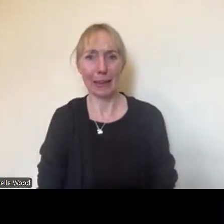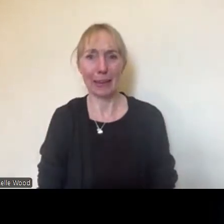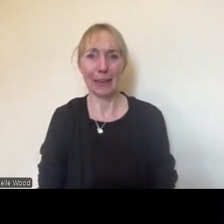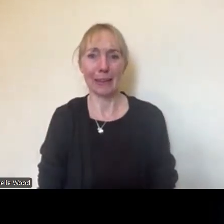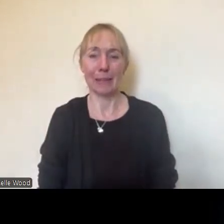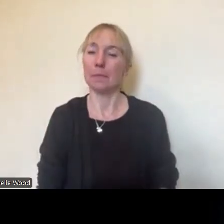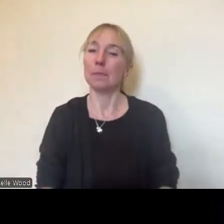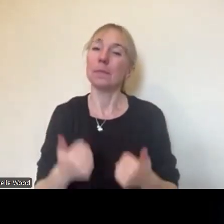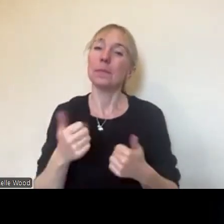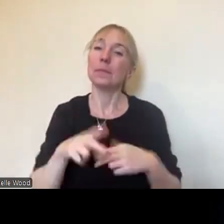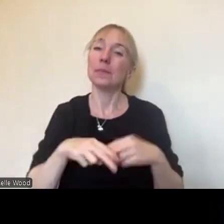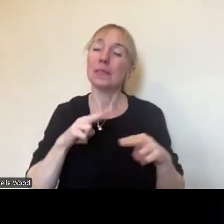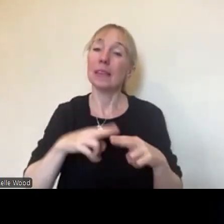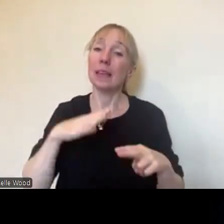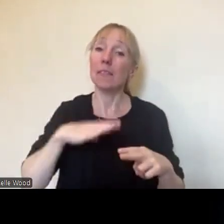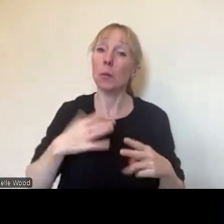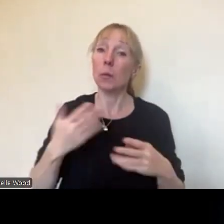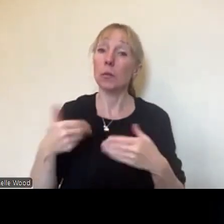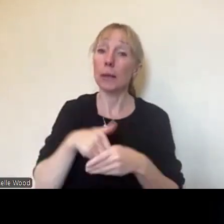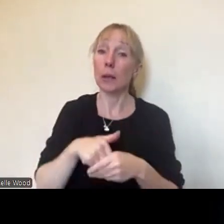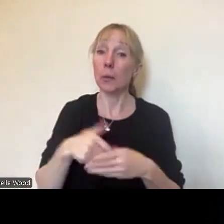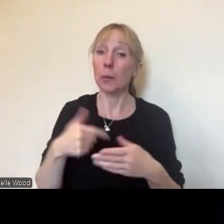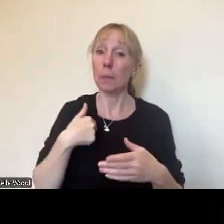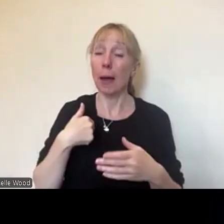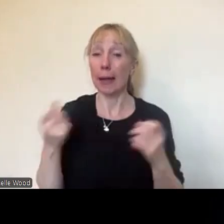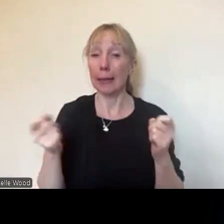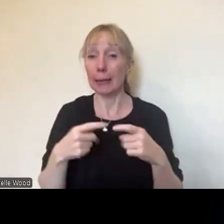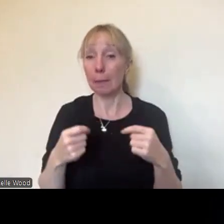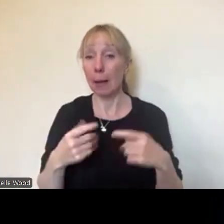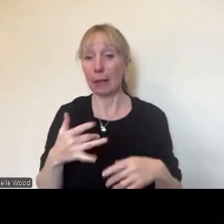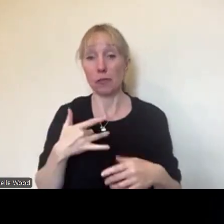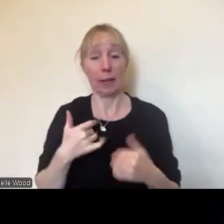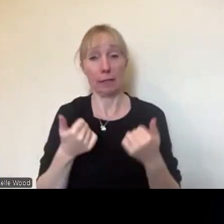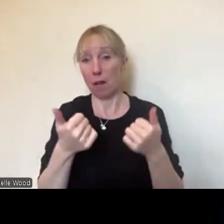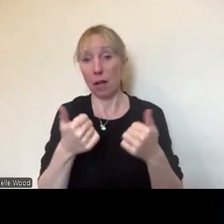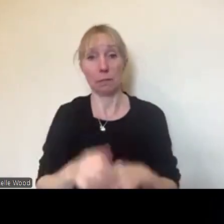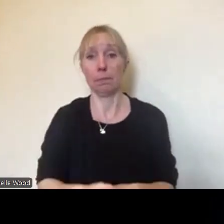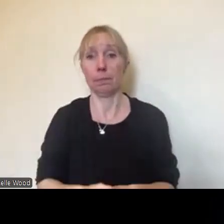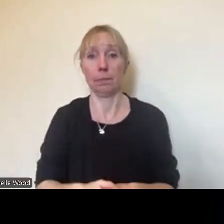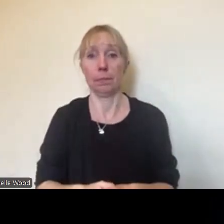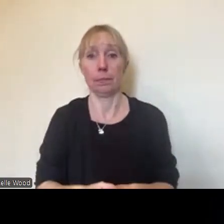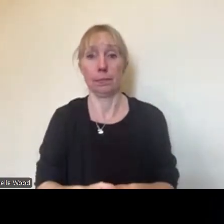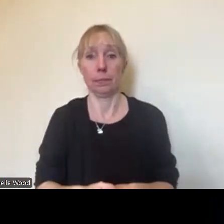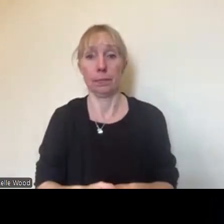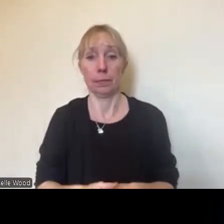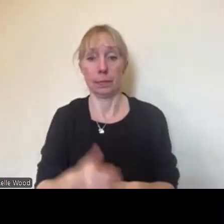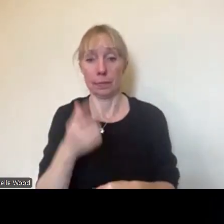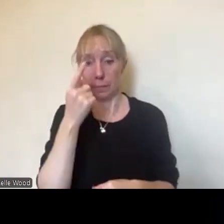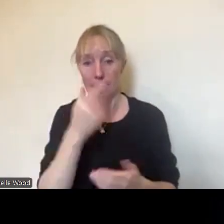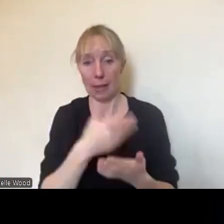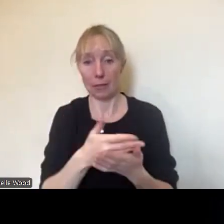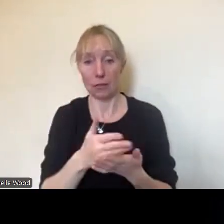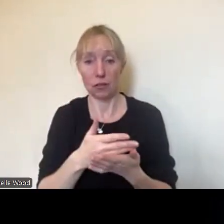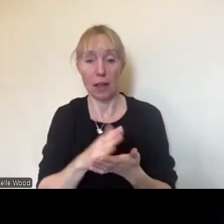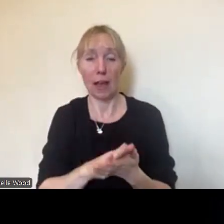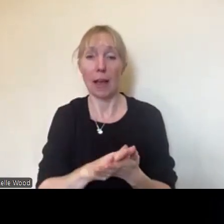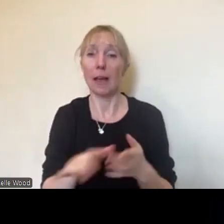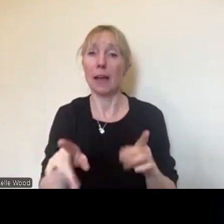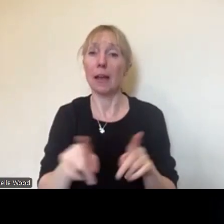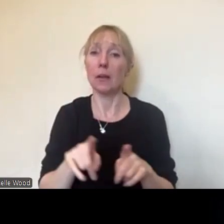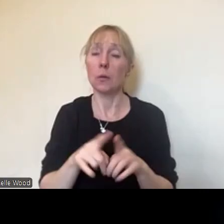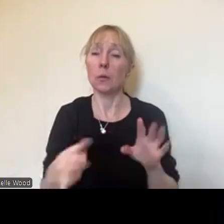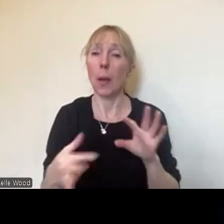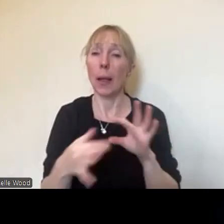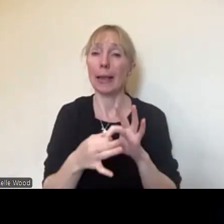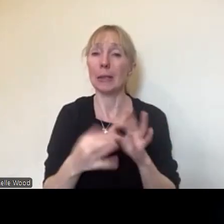That's fine. If you want to include my email address in your email, perfectly happy for that to be shared around, and the link to the